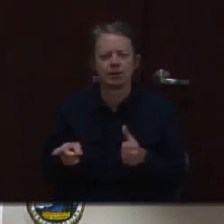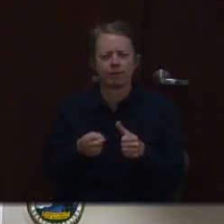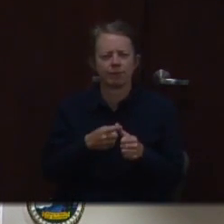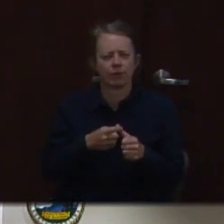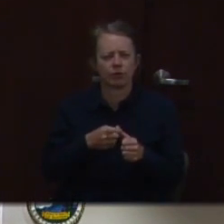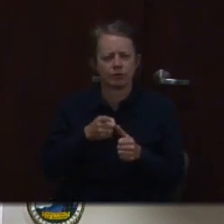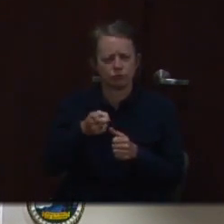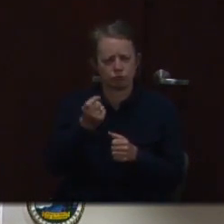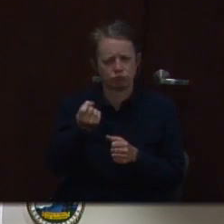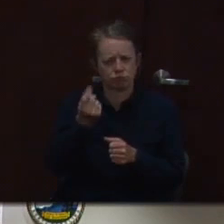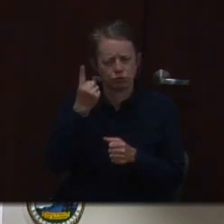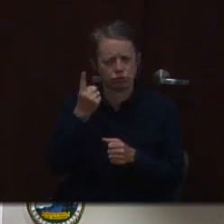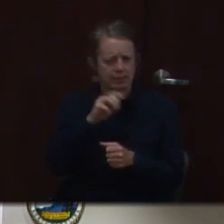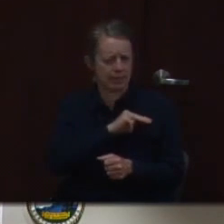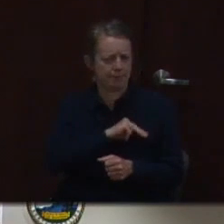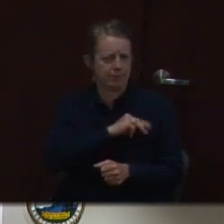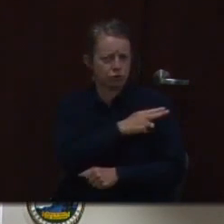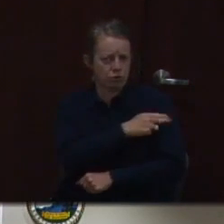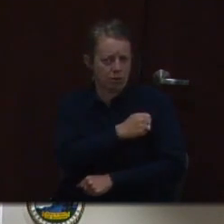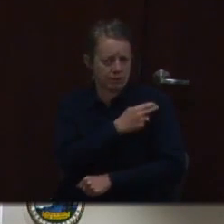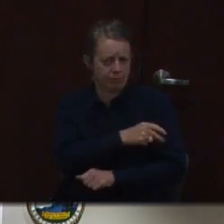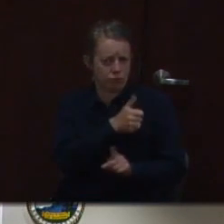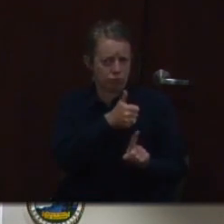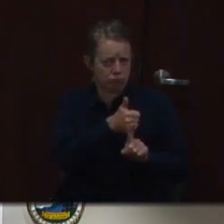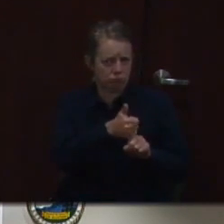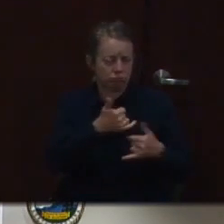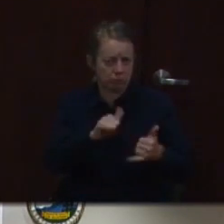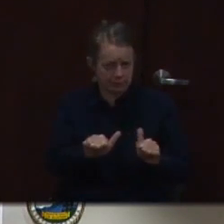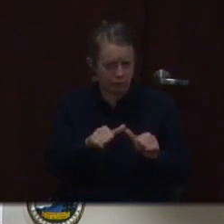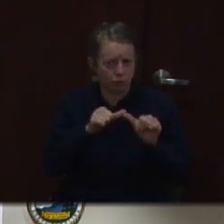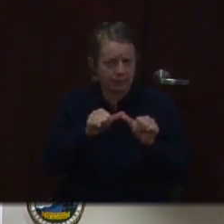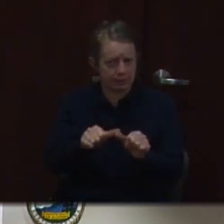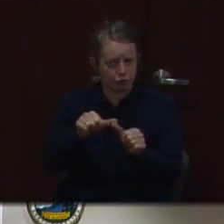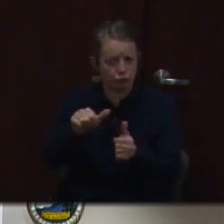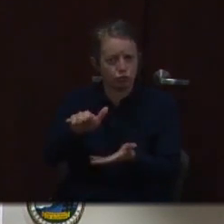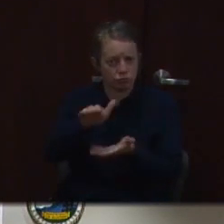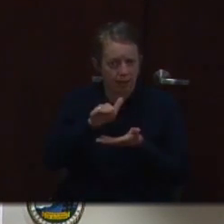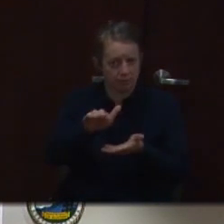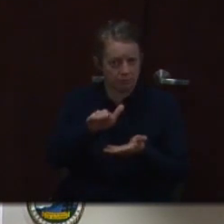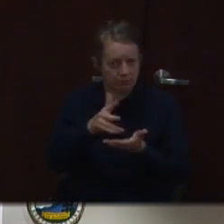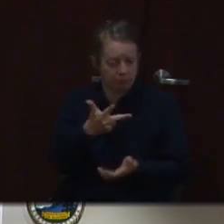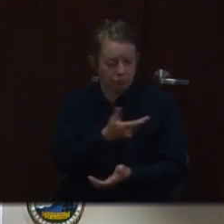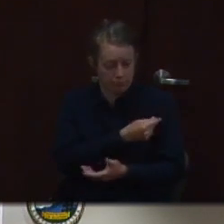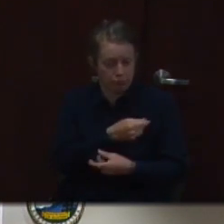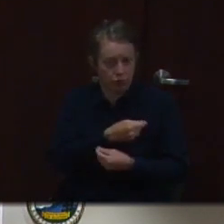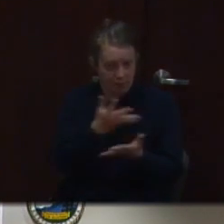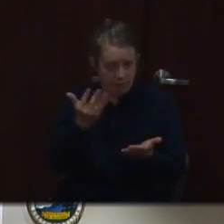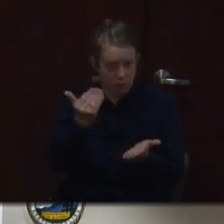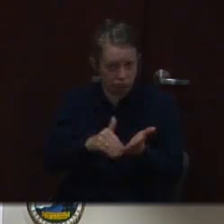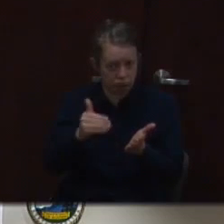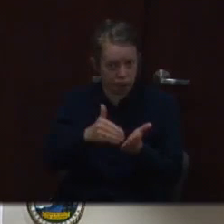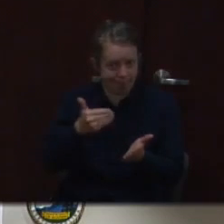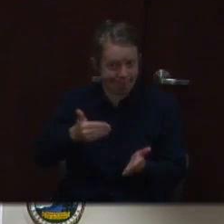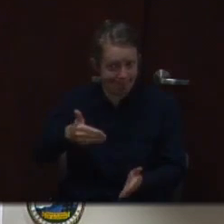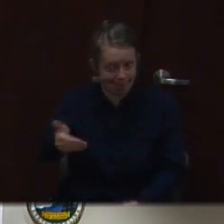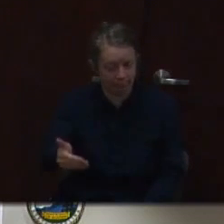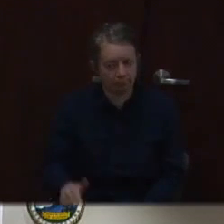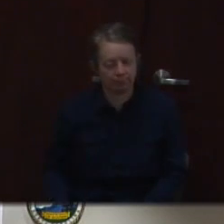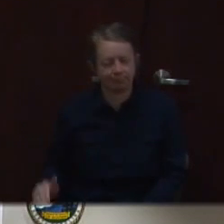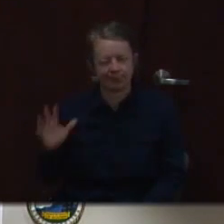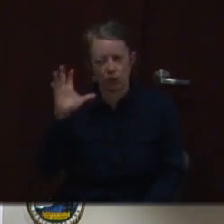that Mission Hospital is going to continue to get vaccines on a regular basis? And I guess where I'm going with that